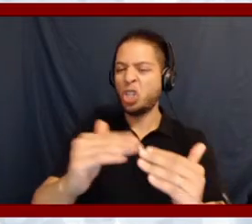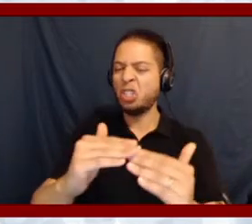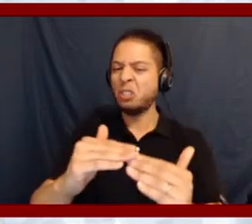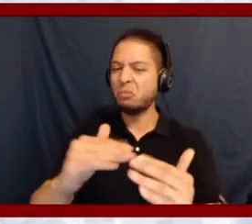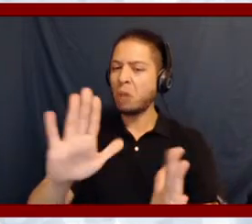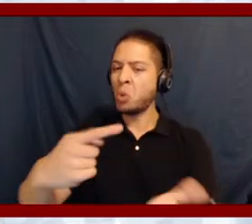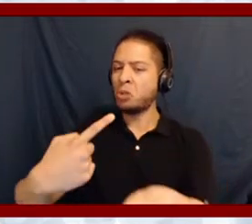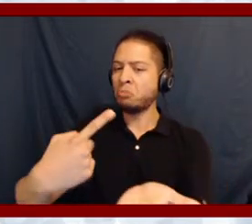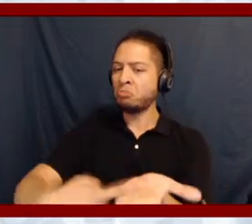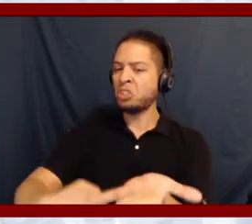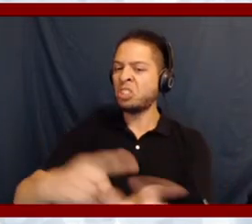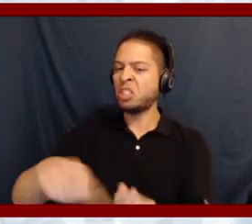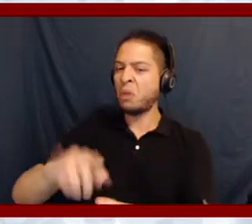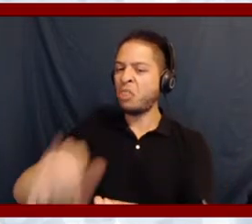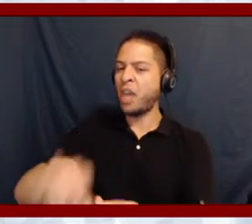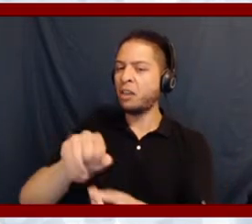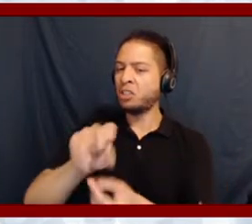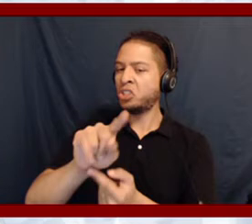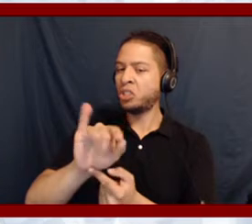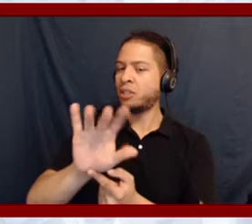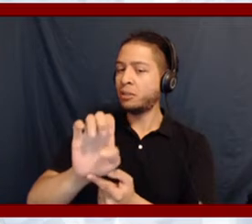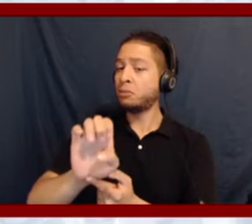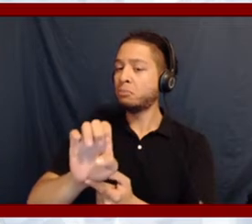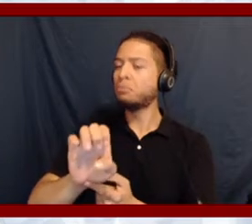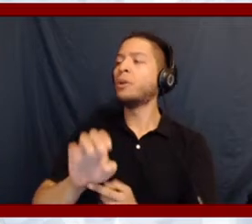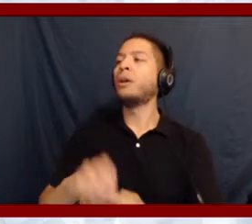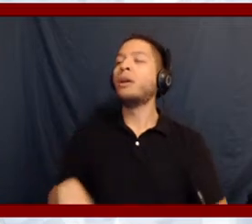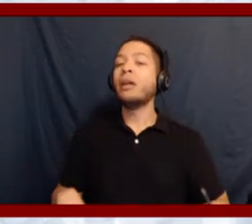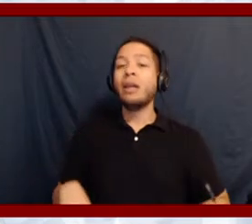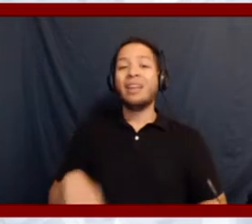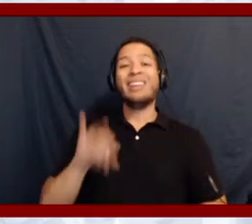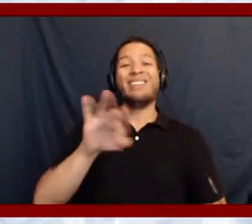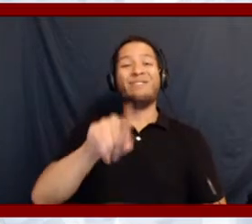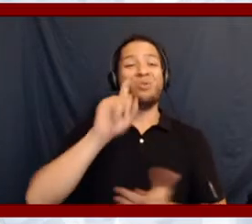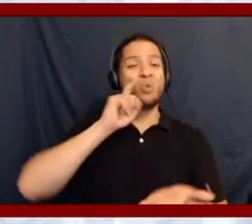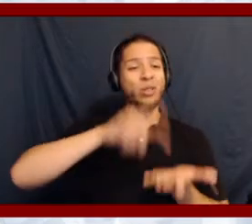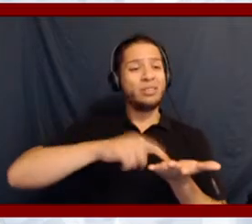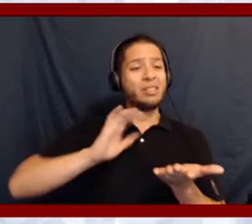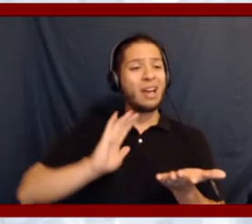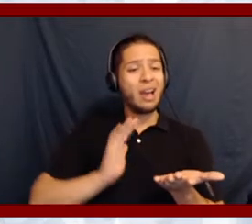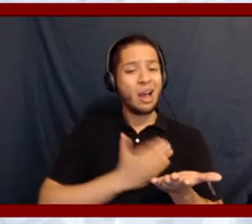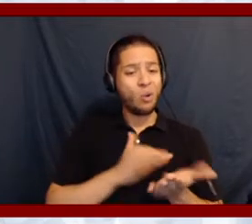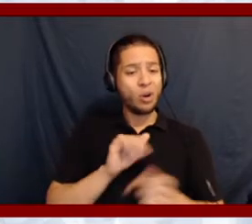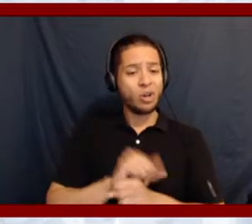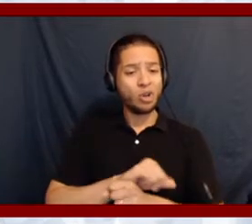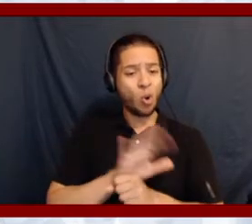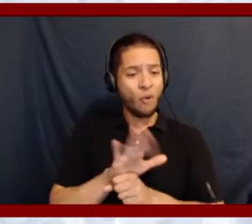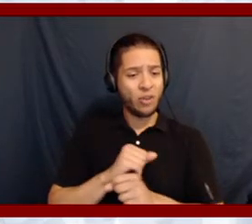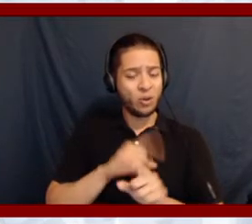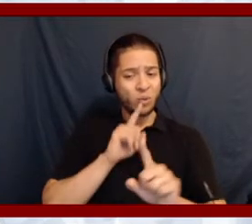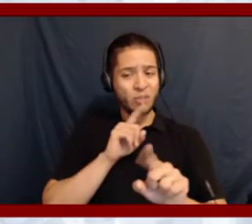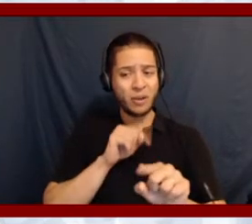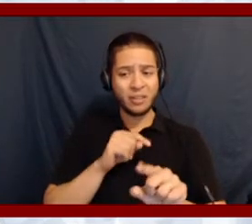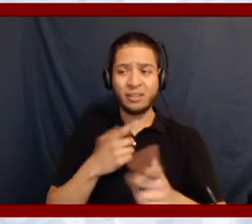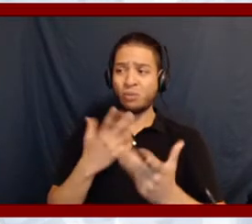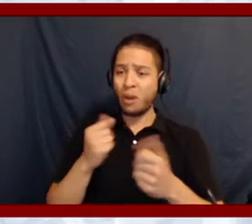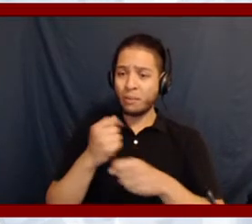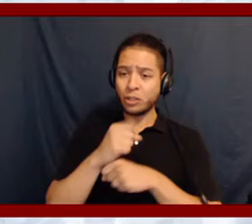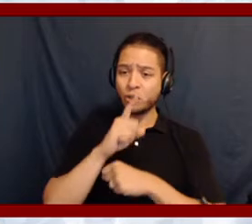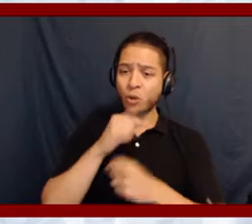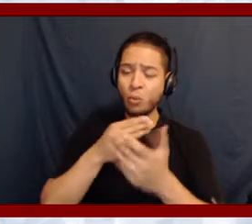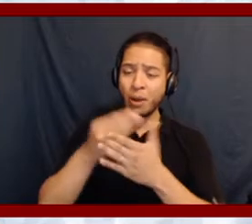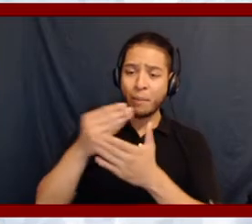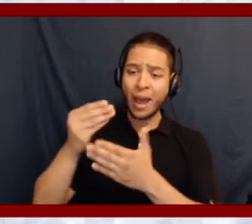at our COVID response of getting, purchasing enough shots for all 300 million people to get